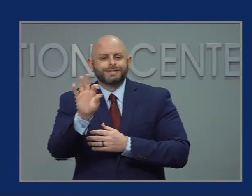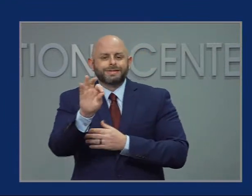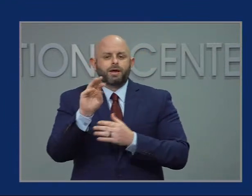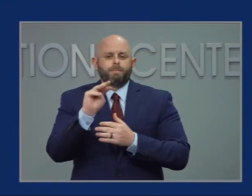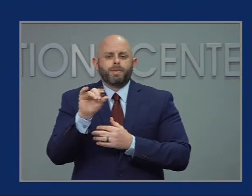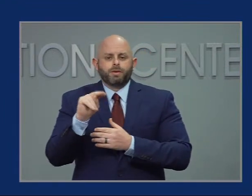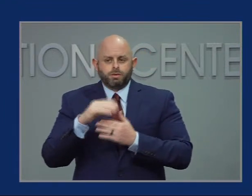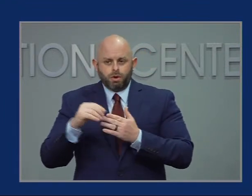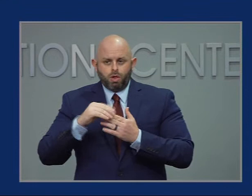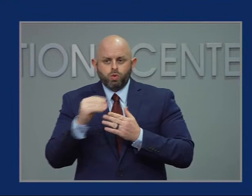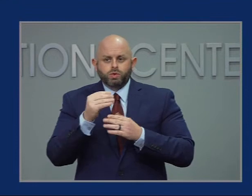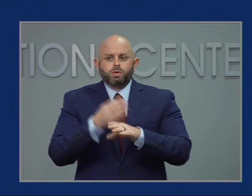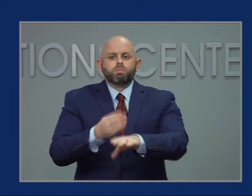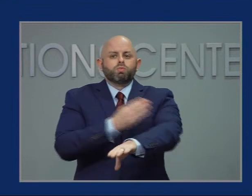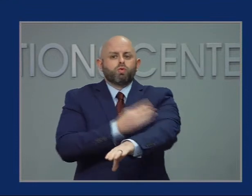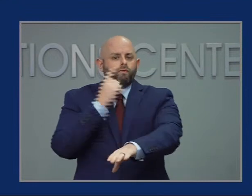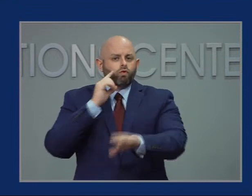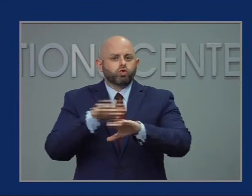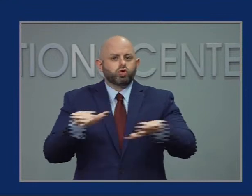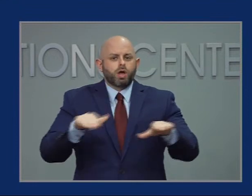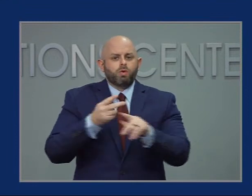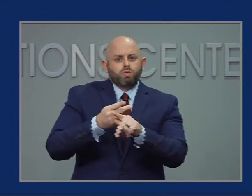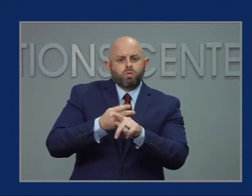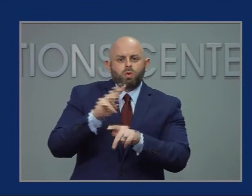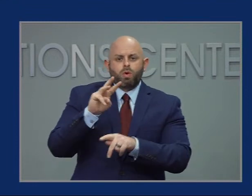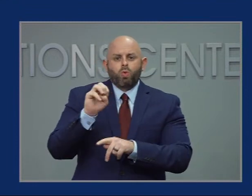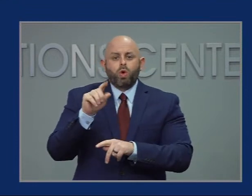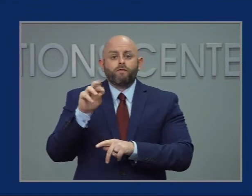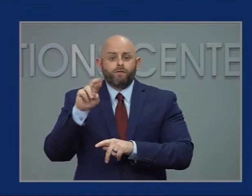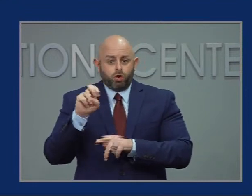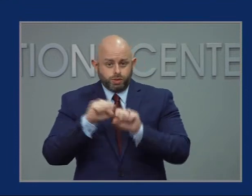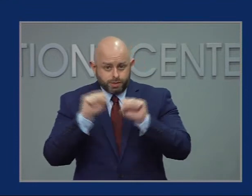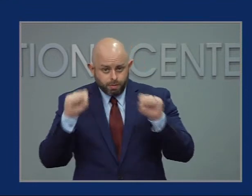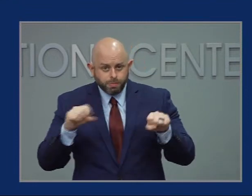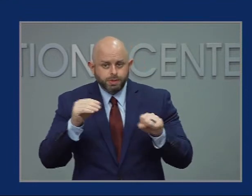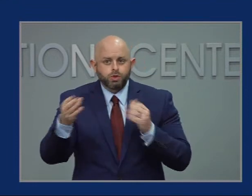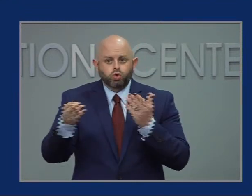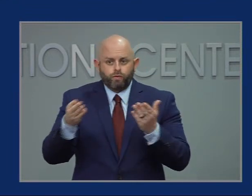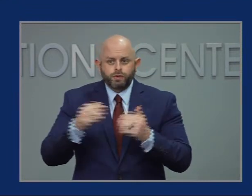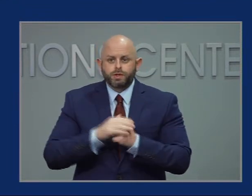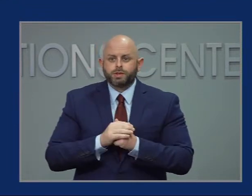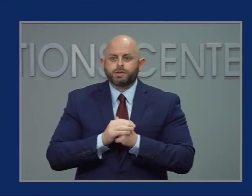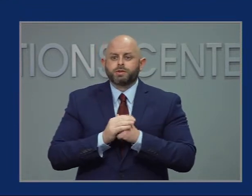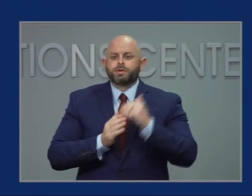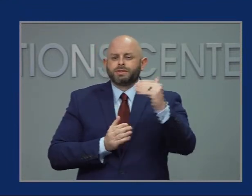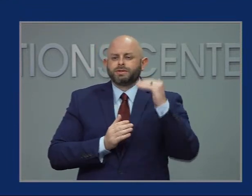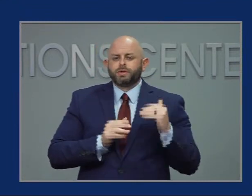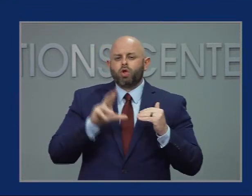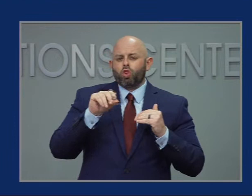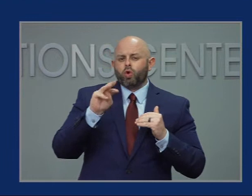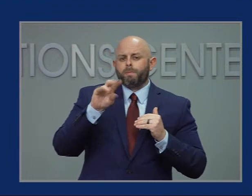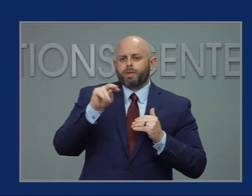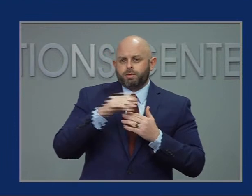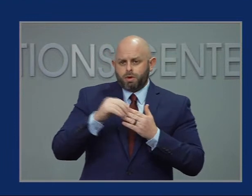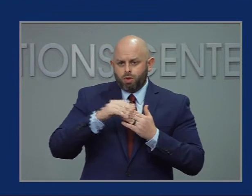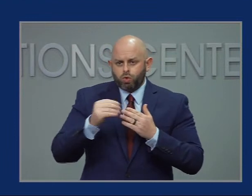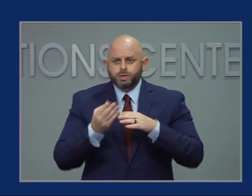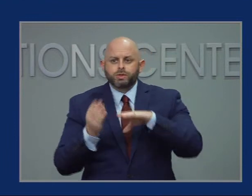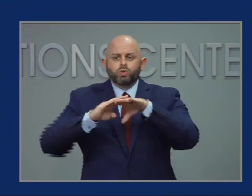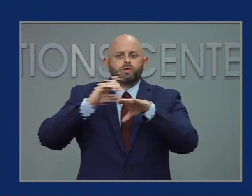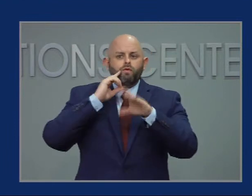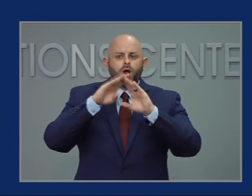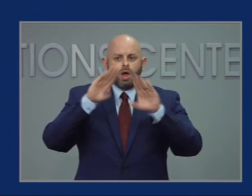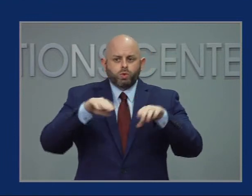in improvements to child welfare systems and services, and $30 million increase for housing and employment support for